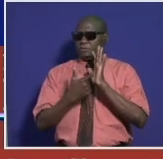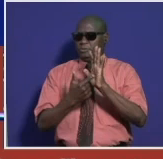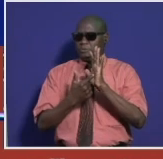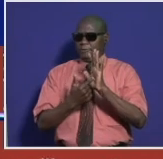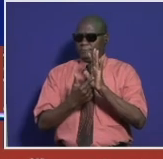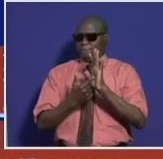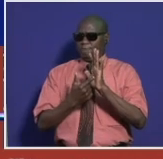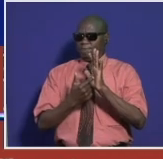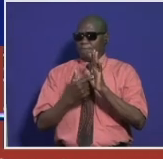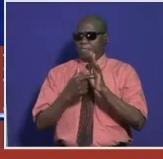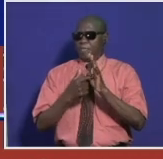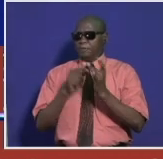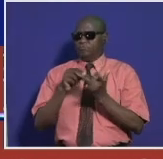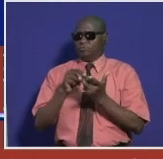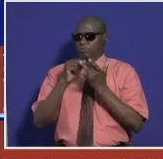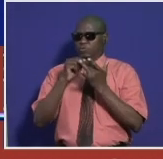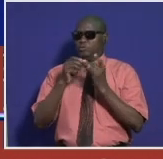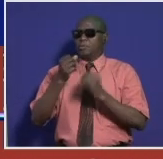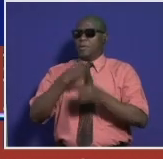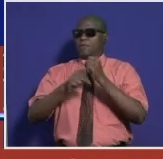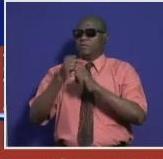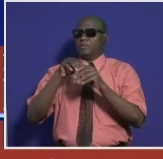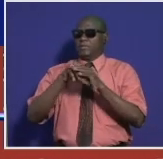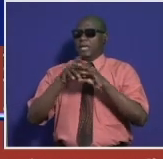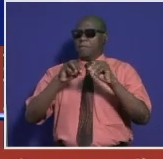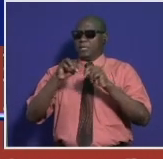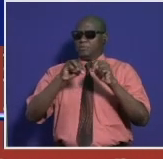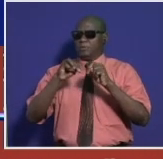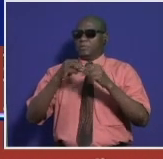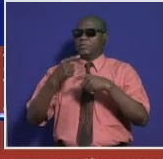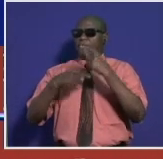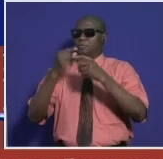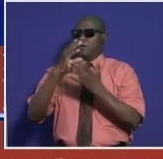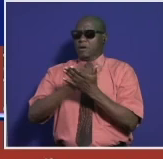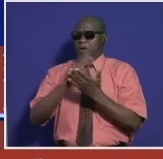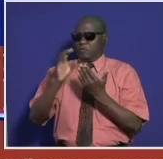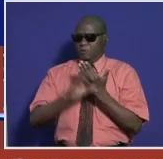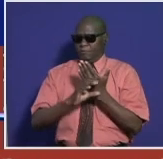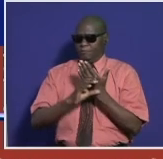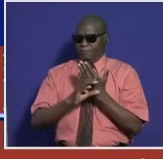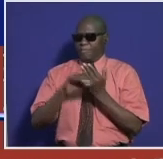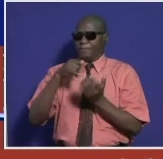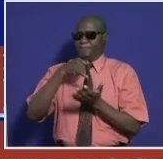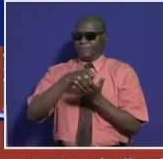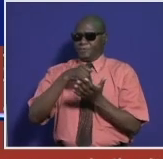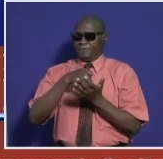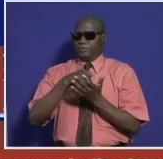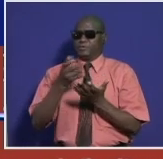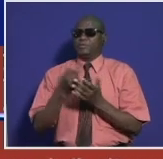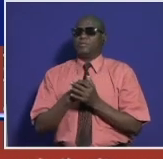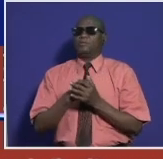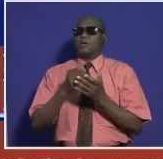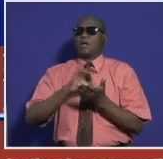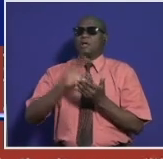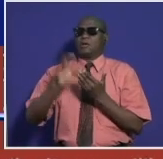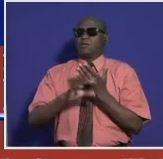who have demonstrated exemplary performance in management and delivery of the curriculum, including co-curriculum activities